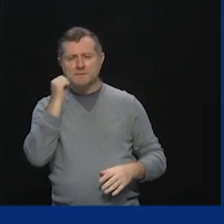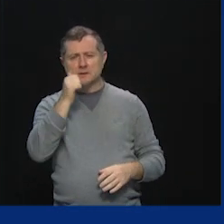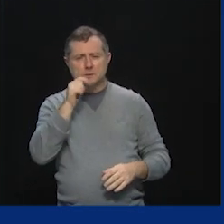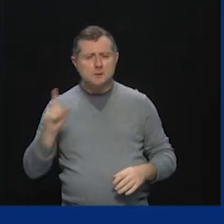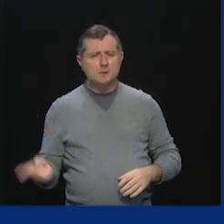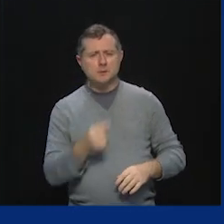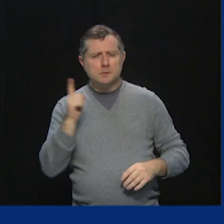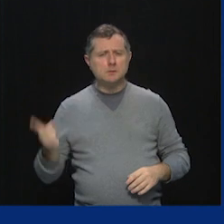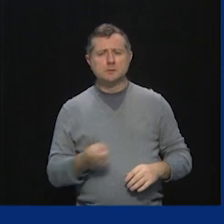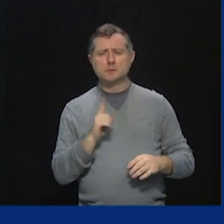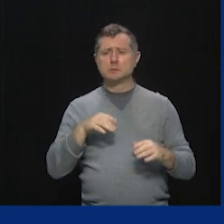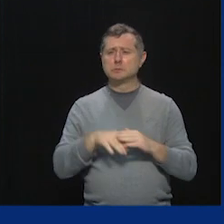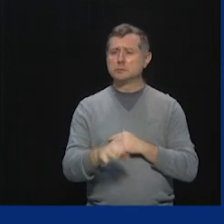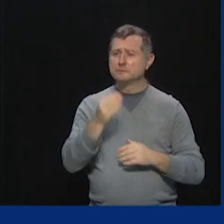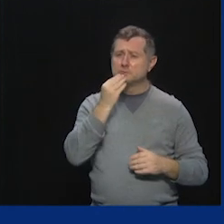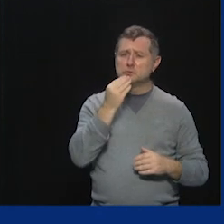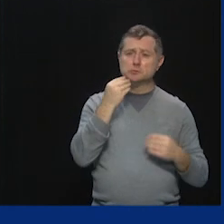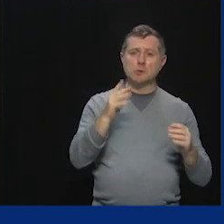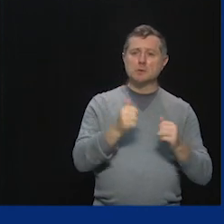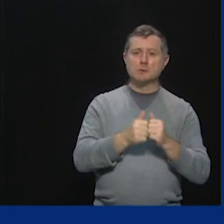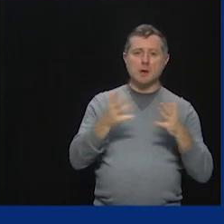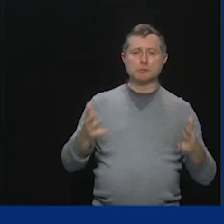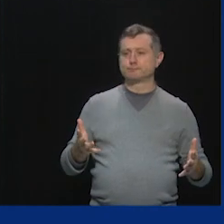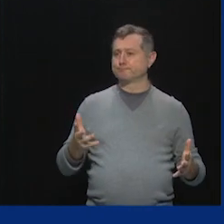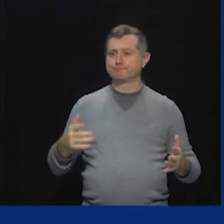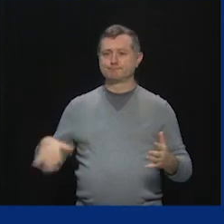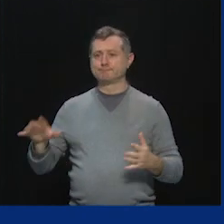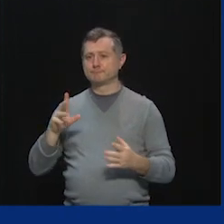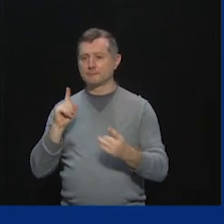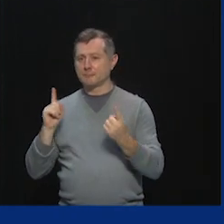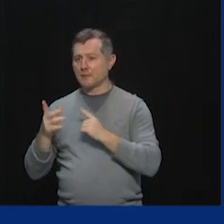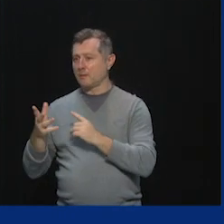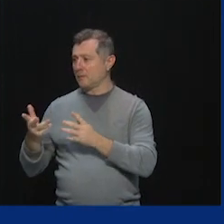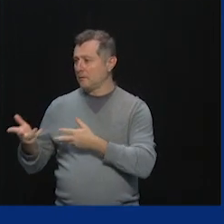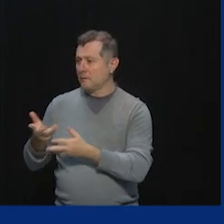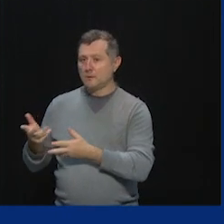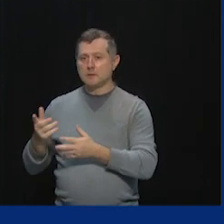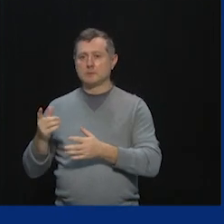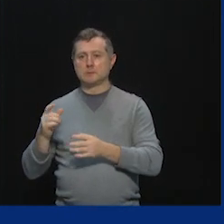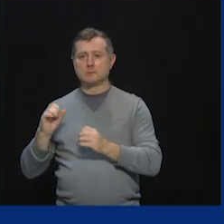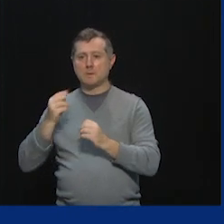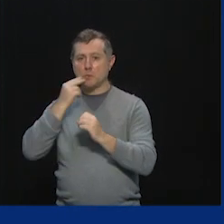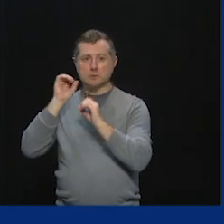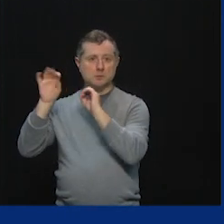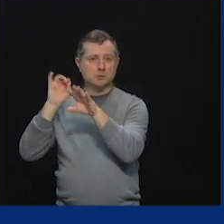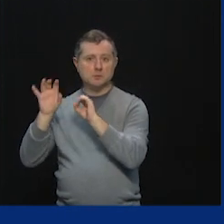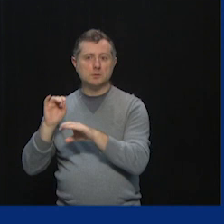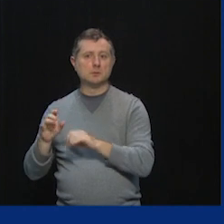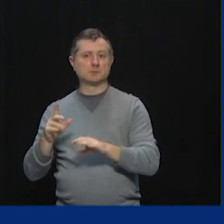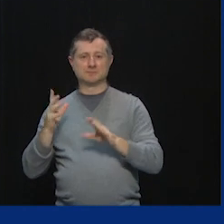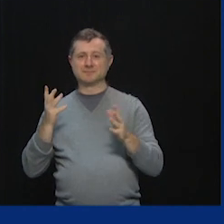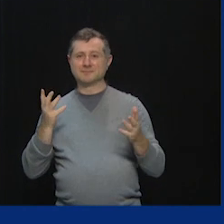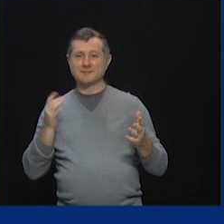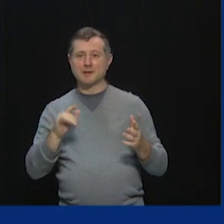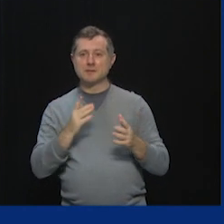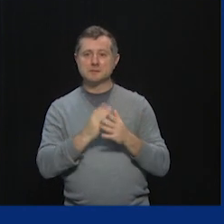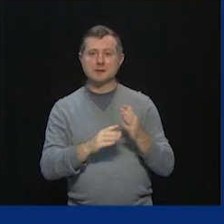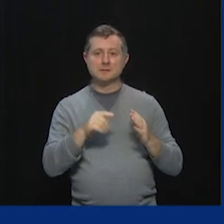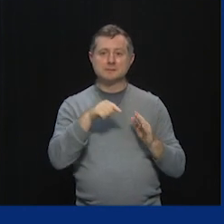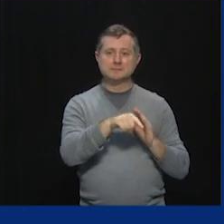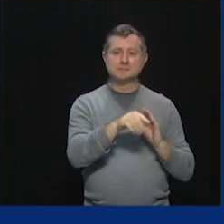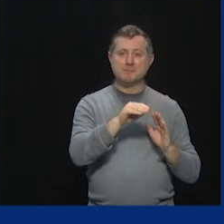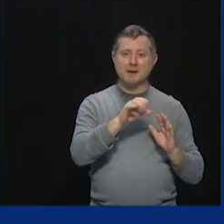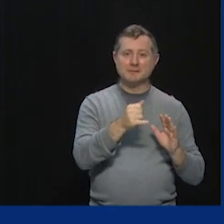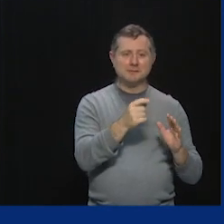supermarket and not come into contact with the person stocking the shelves, and you can't, walk into Macy's and not interact